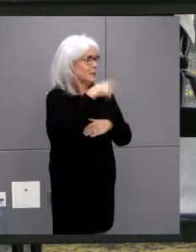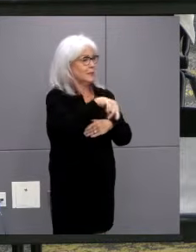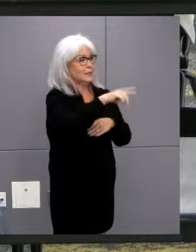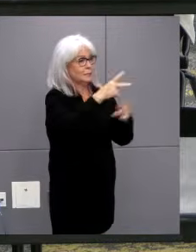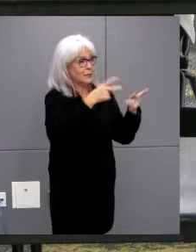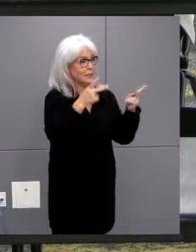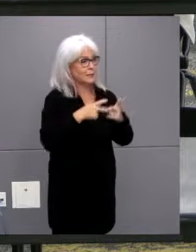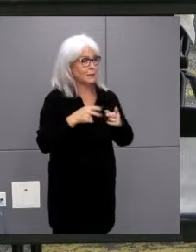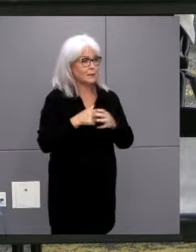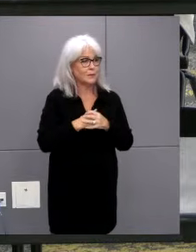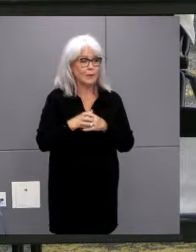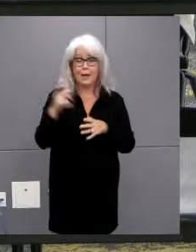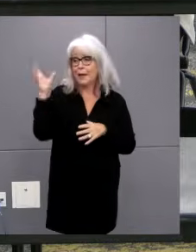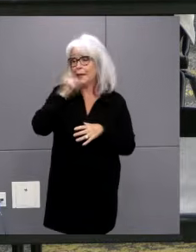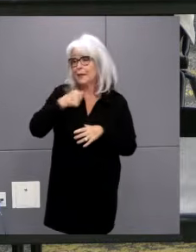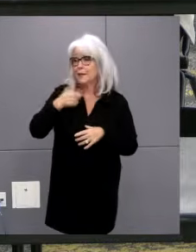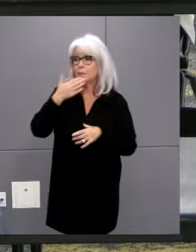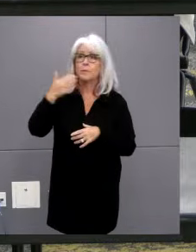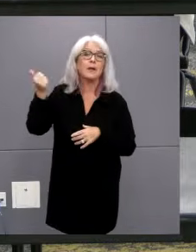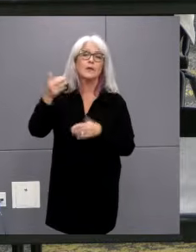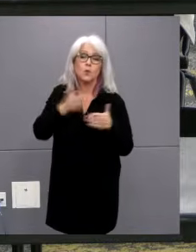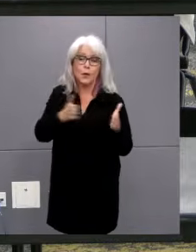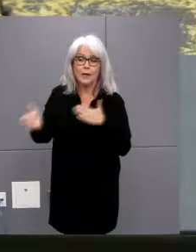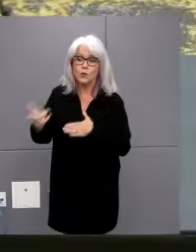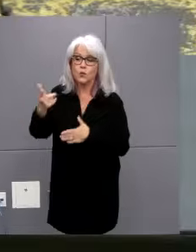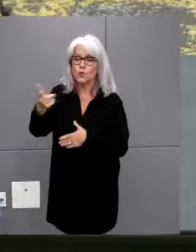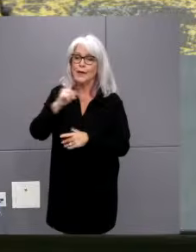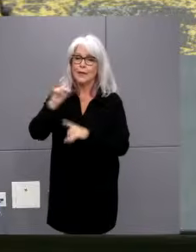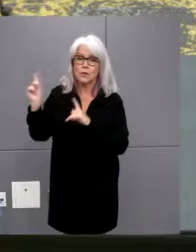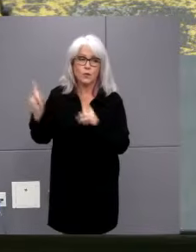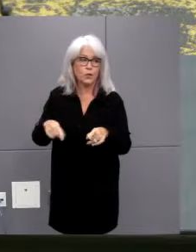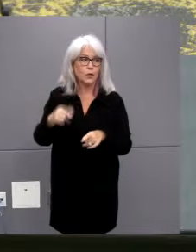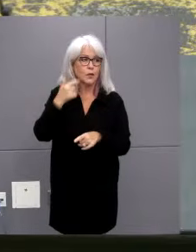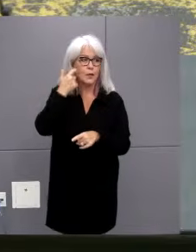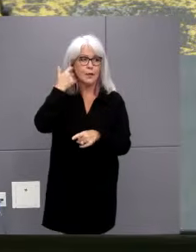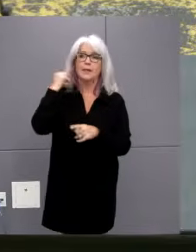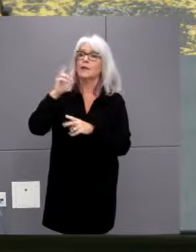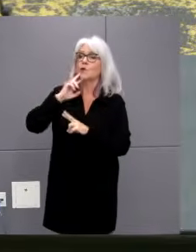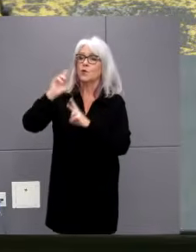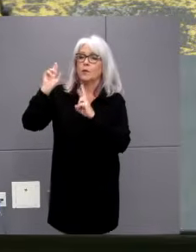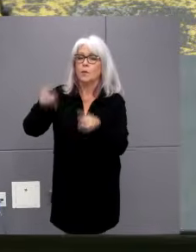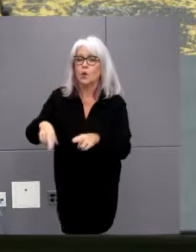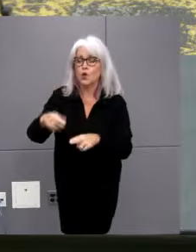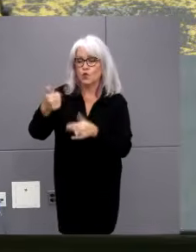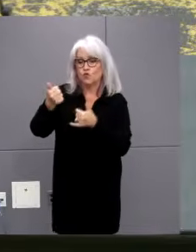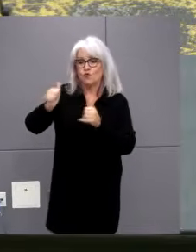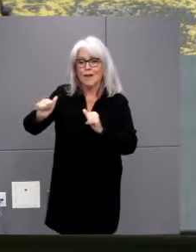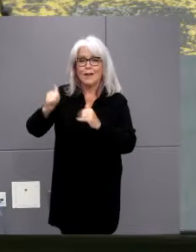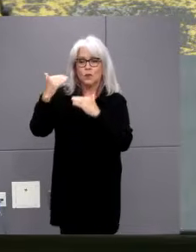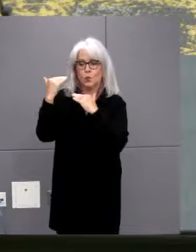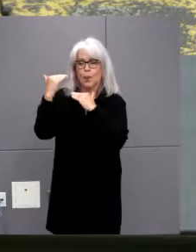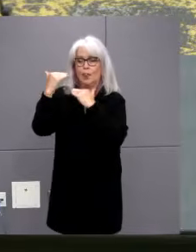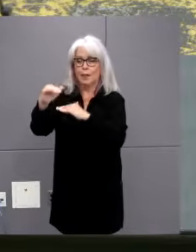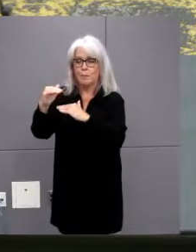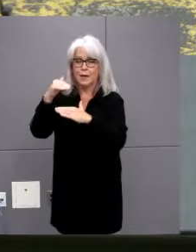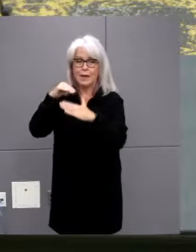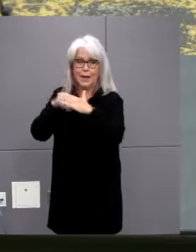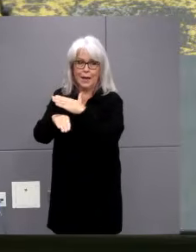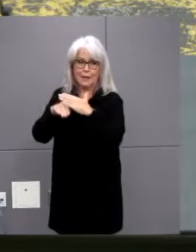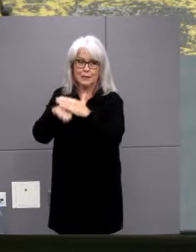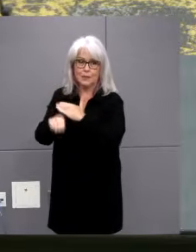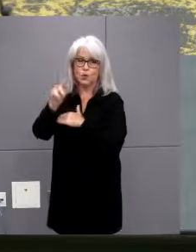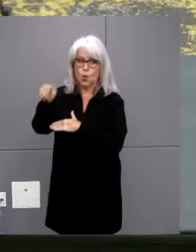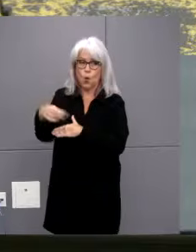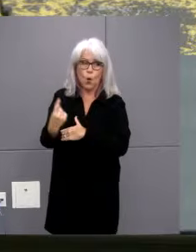So I guess the best way to answer that is, again, going back to what Atriat in the report was, just limiting access to those who absolutely need